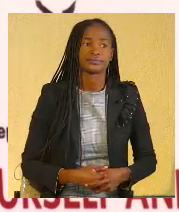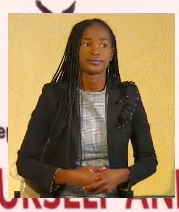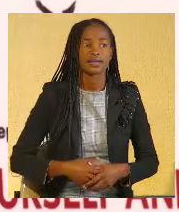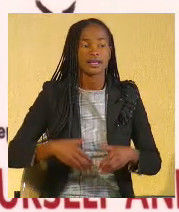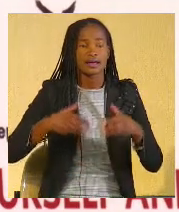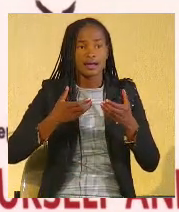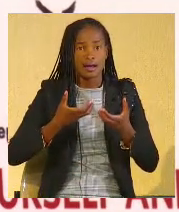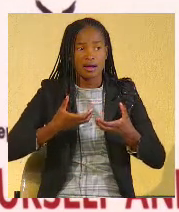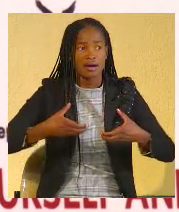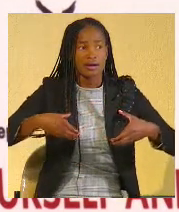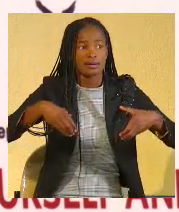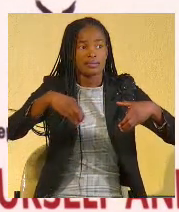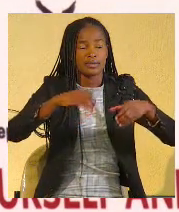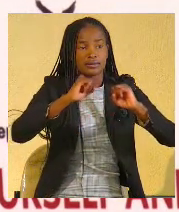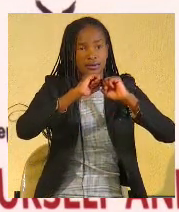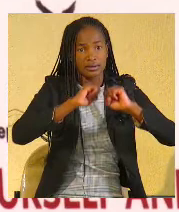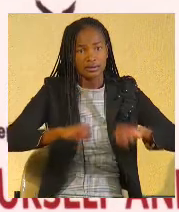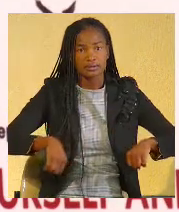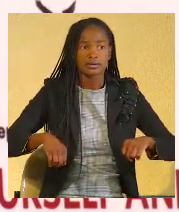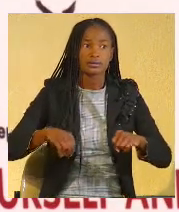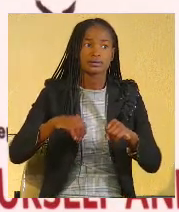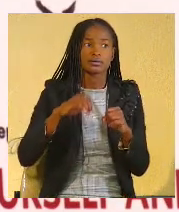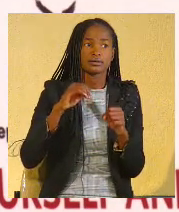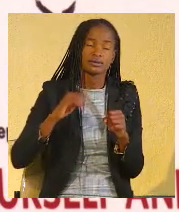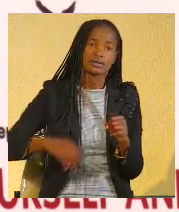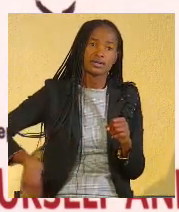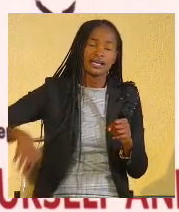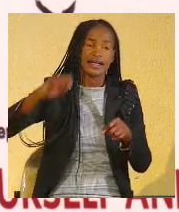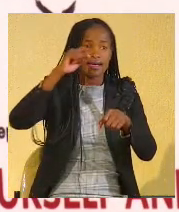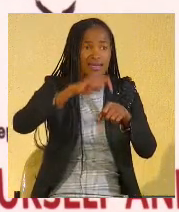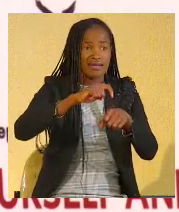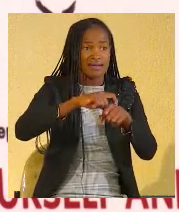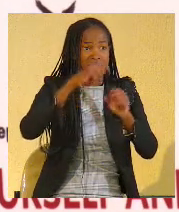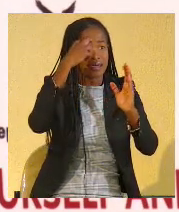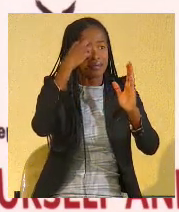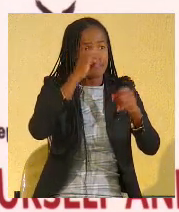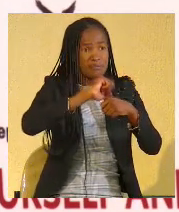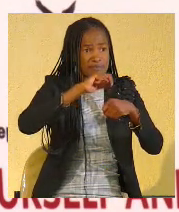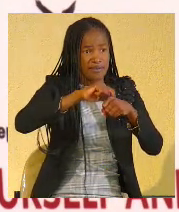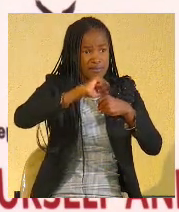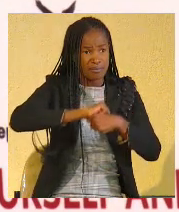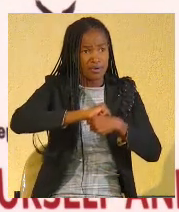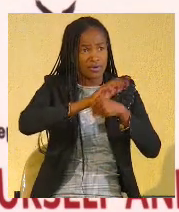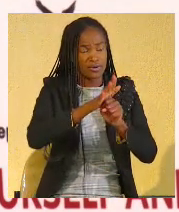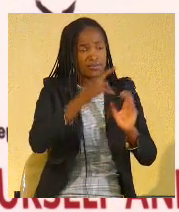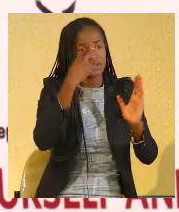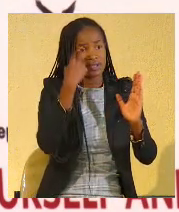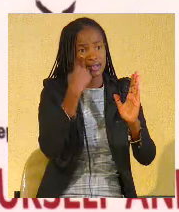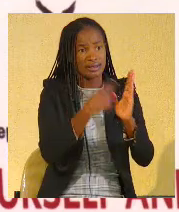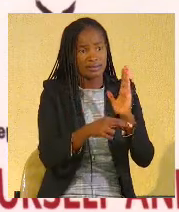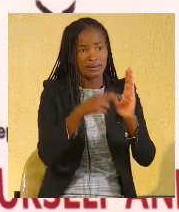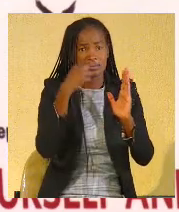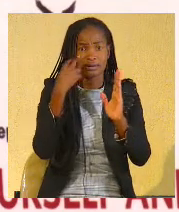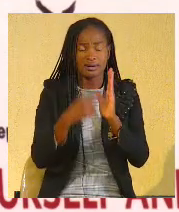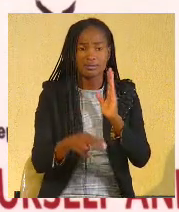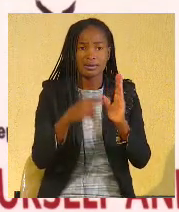Cabinet directed that all directives in respect to state of emergency regulations should be issued by